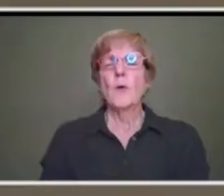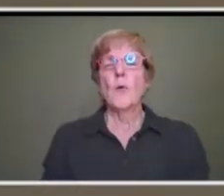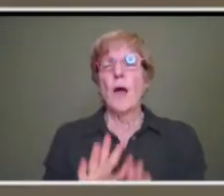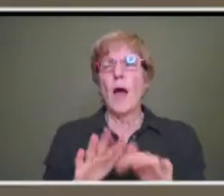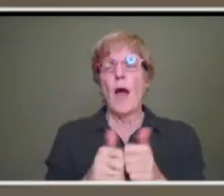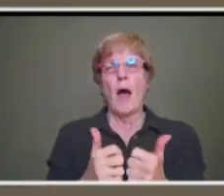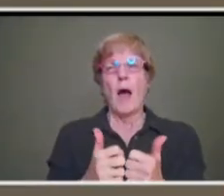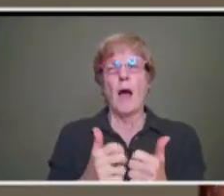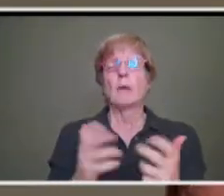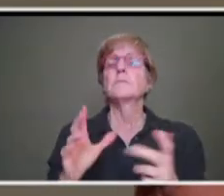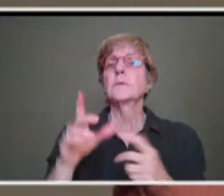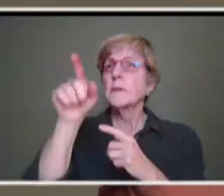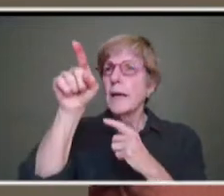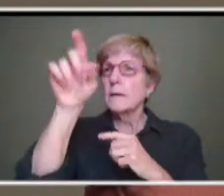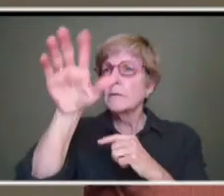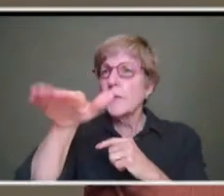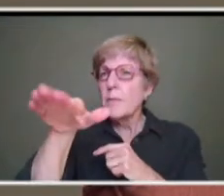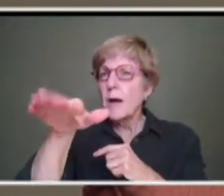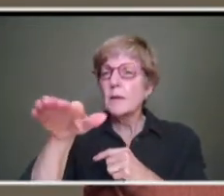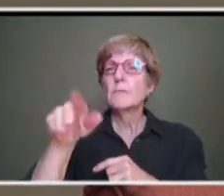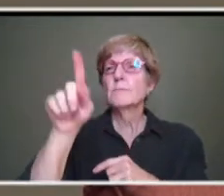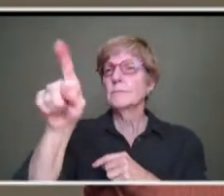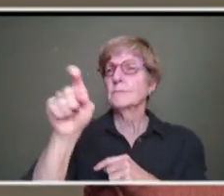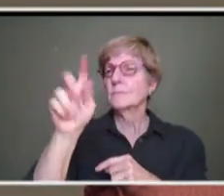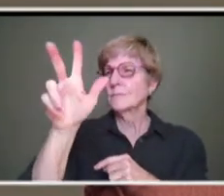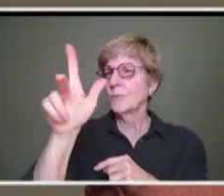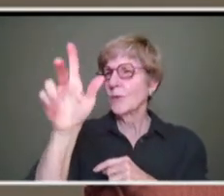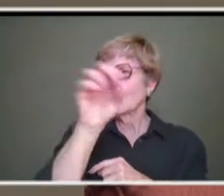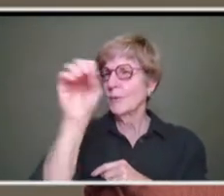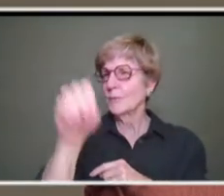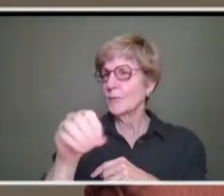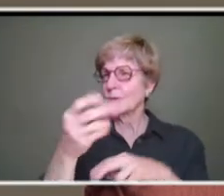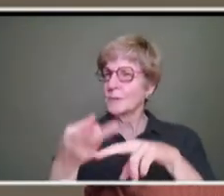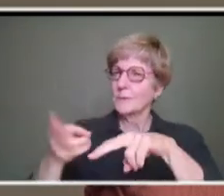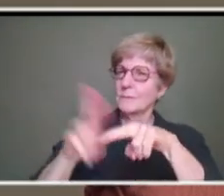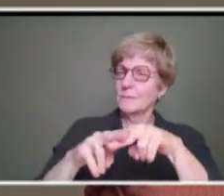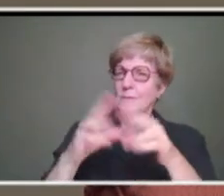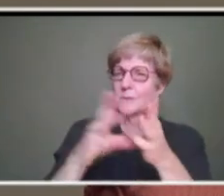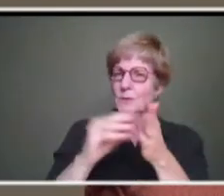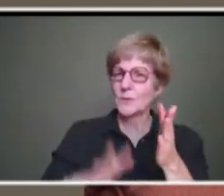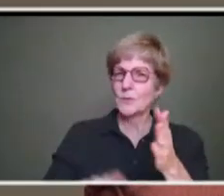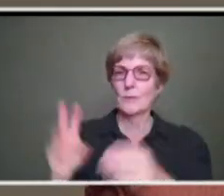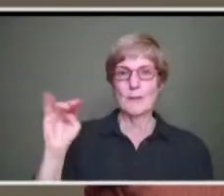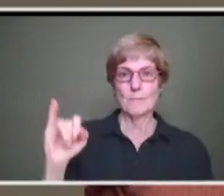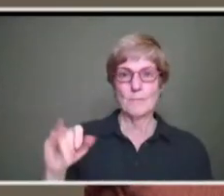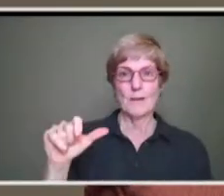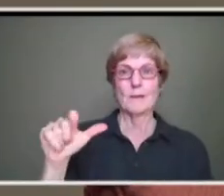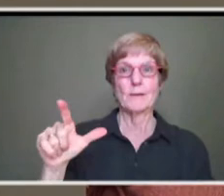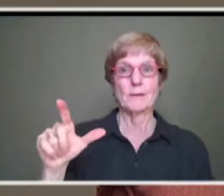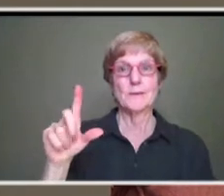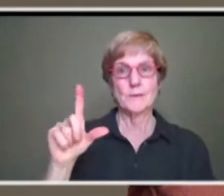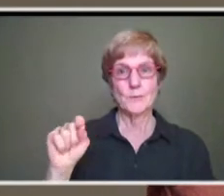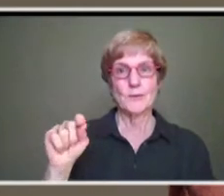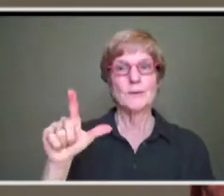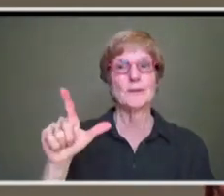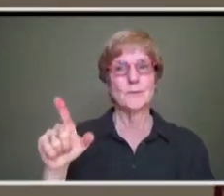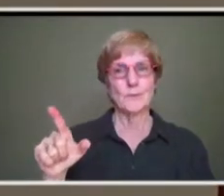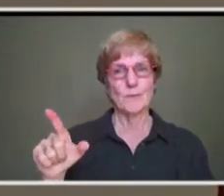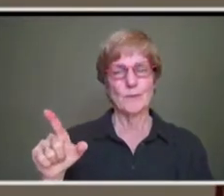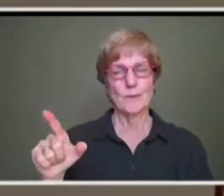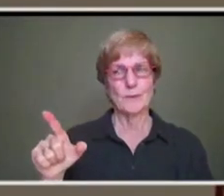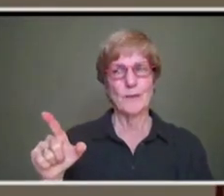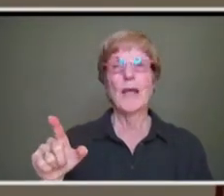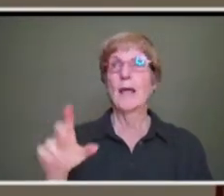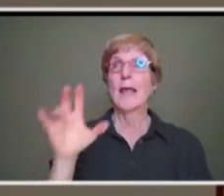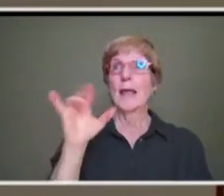able oh there it is at the bottom to 123 percent in May of 2021 so and